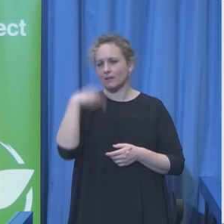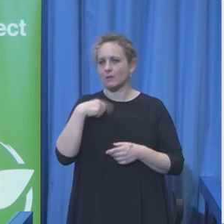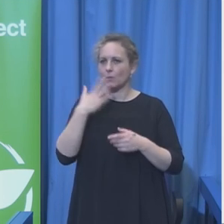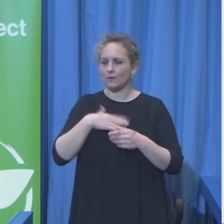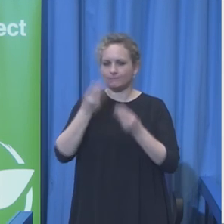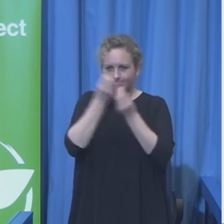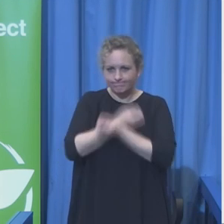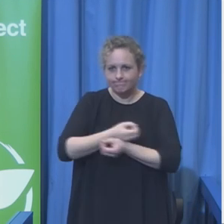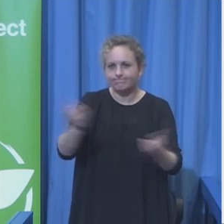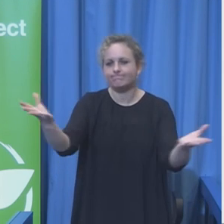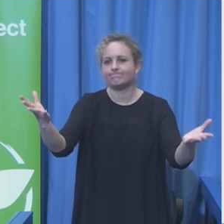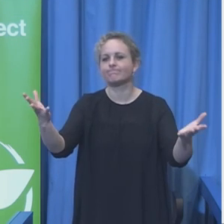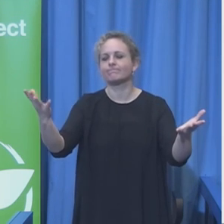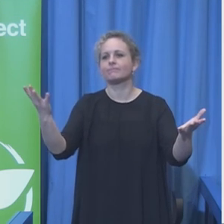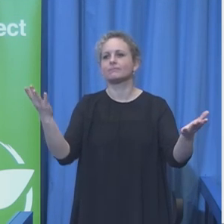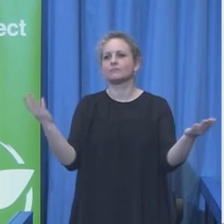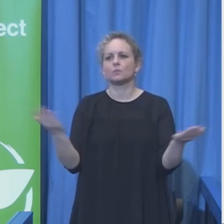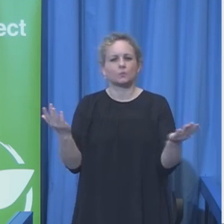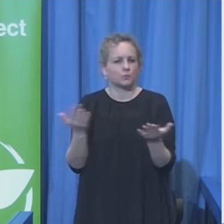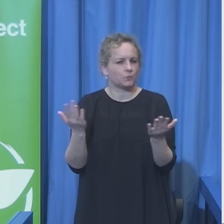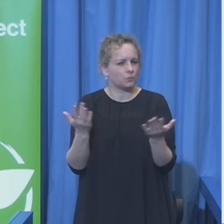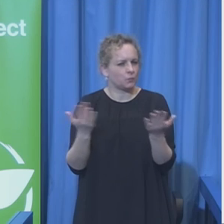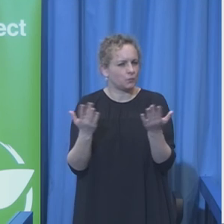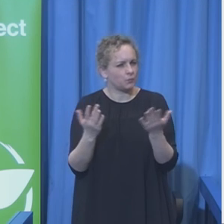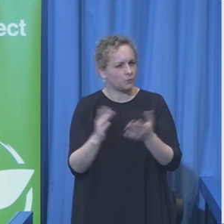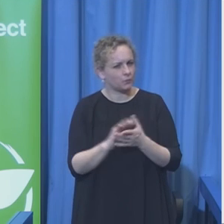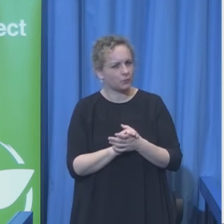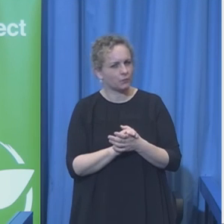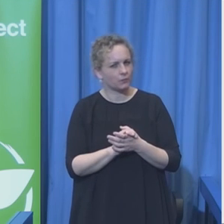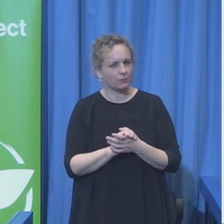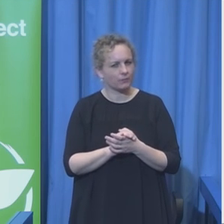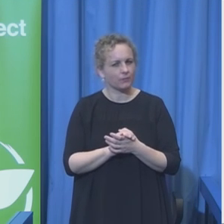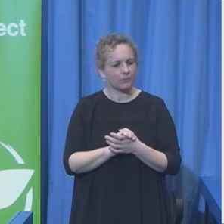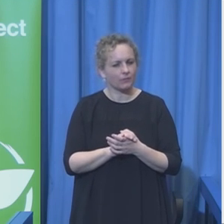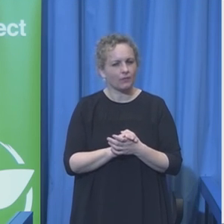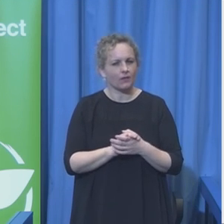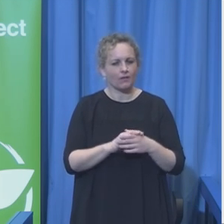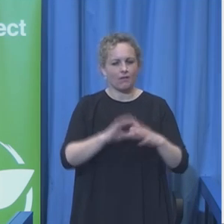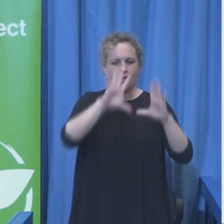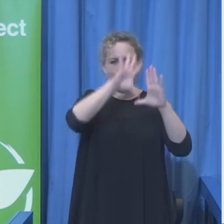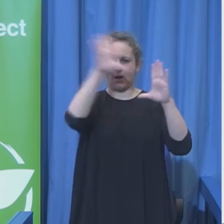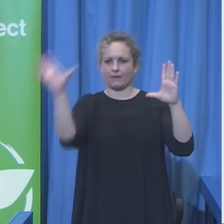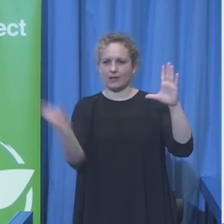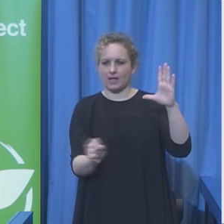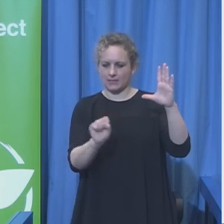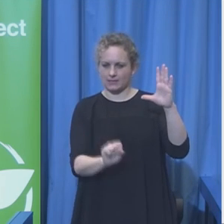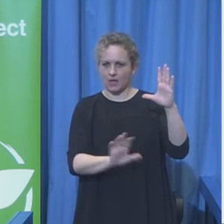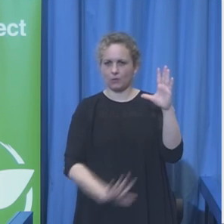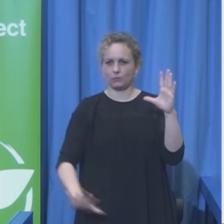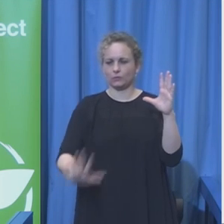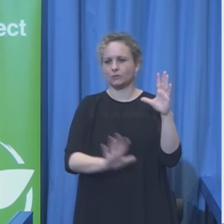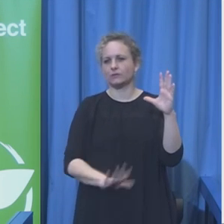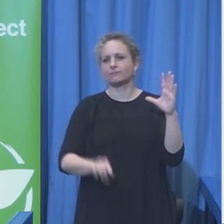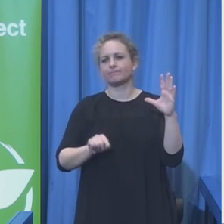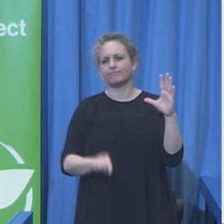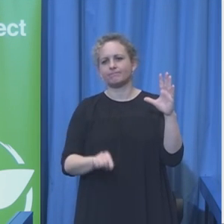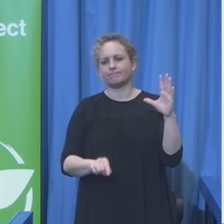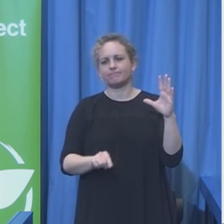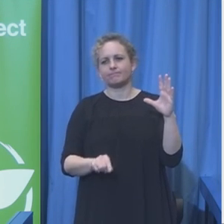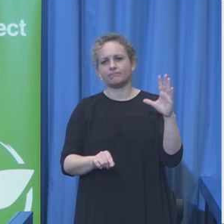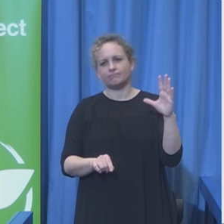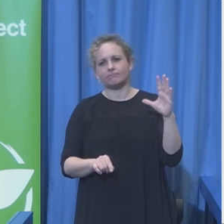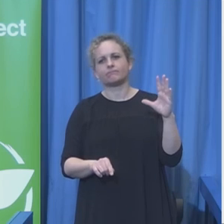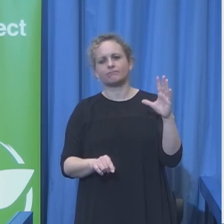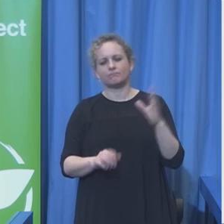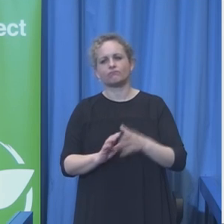of civil society organizations in Africa. The one advantage we have very strong DPOs, very strong organizations